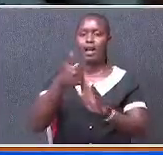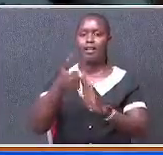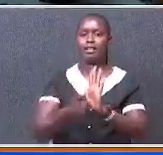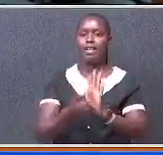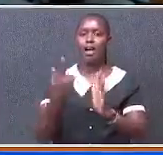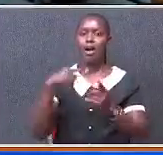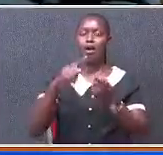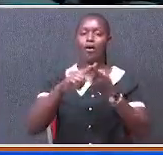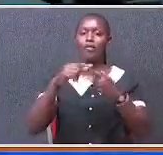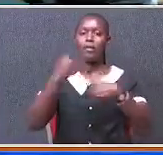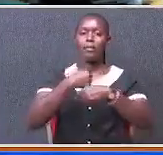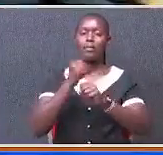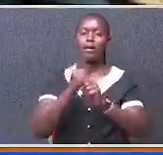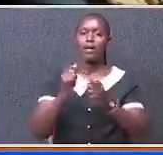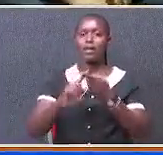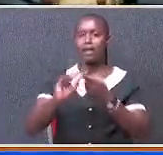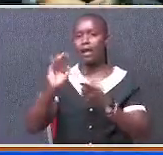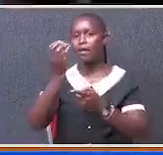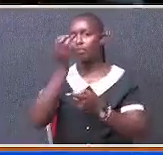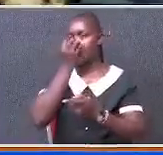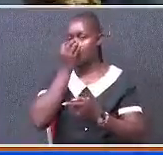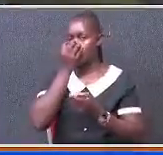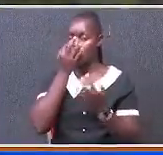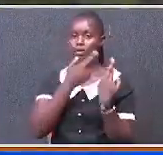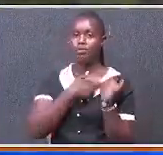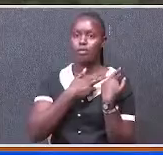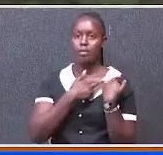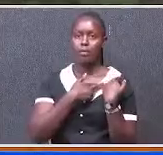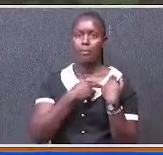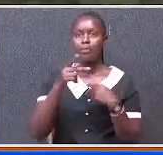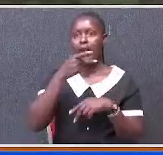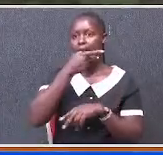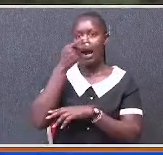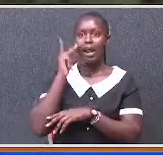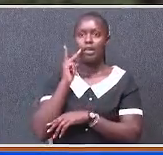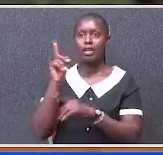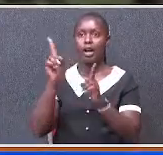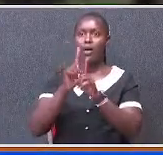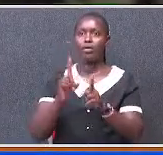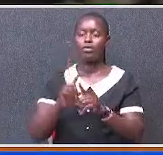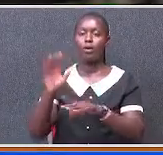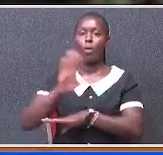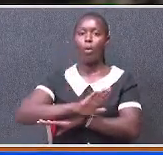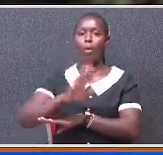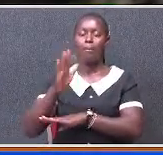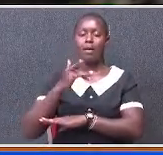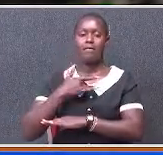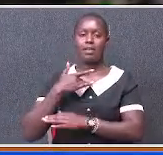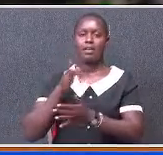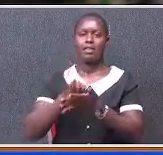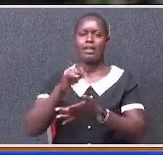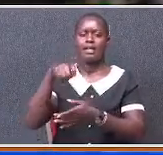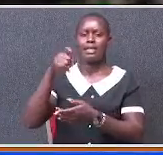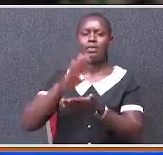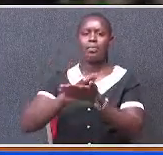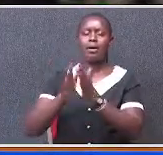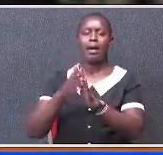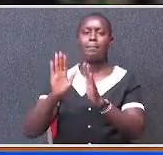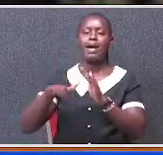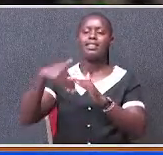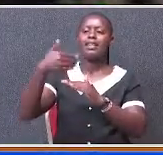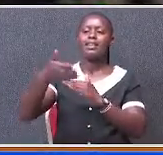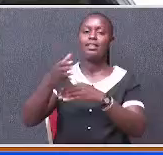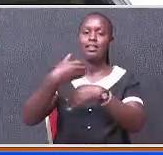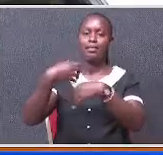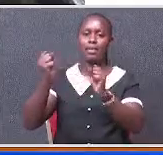Ruto administration in check. Already, Kalonzo's stalwart in the Wiper Party feel he should be the one to occupy the office of the official